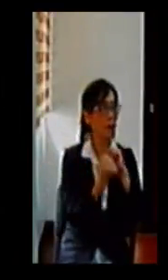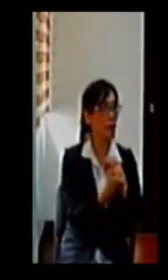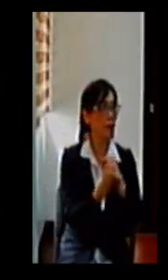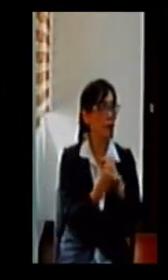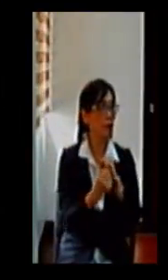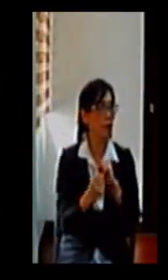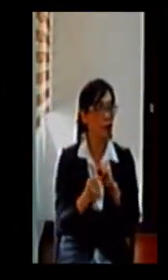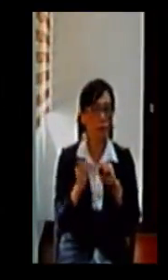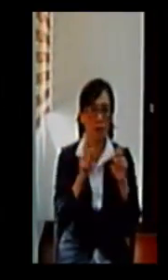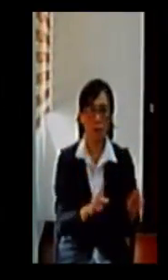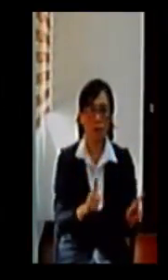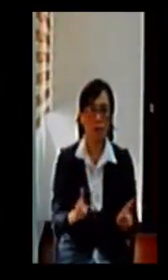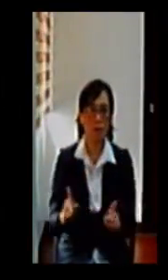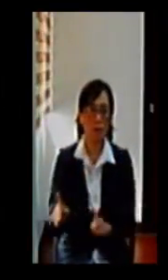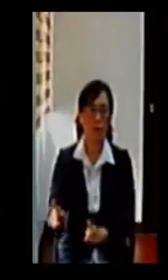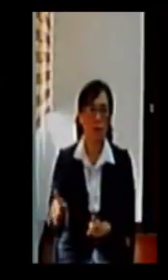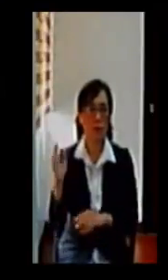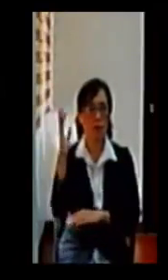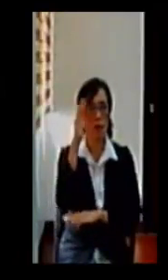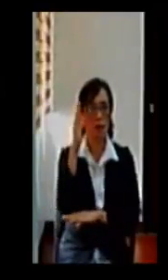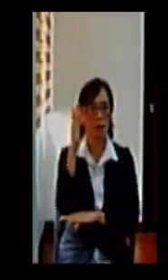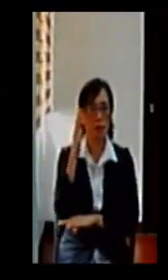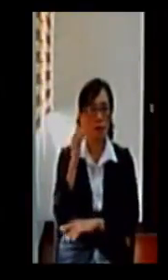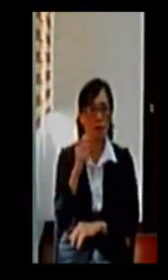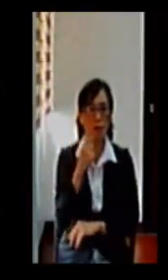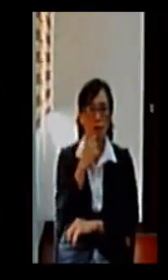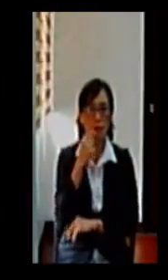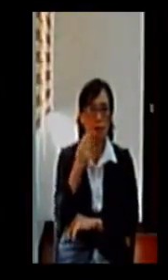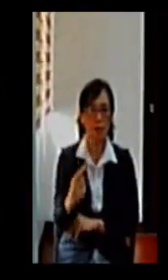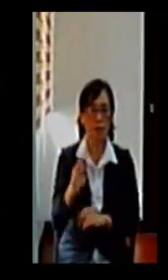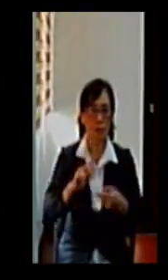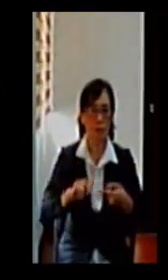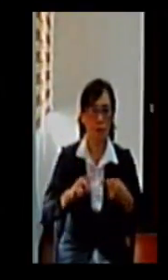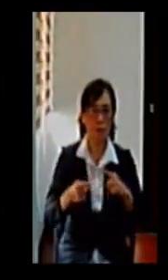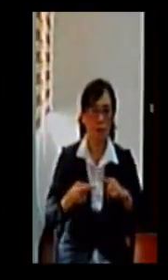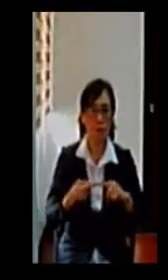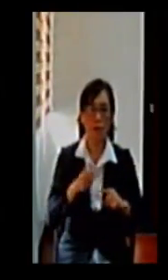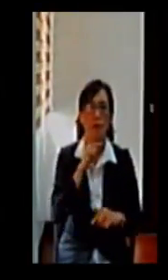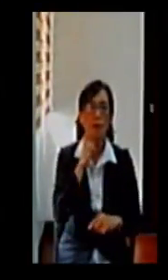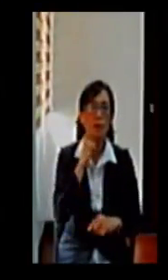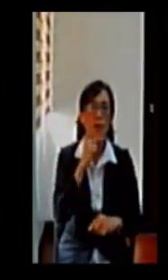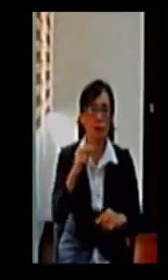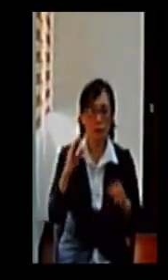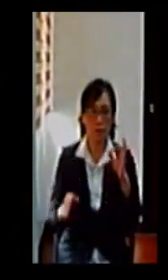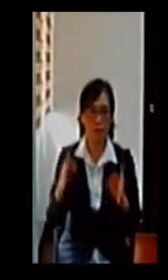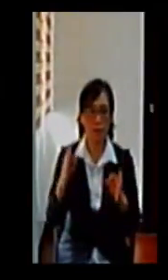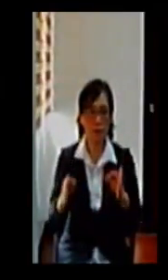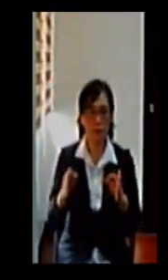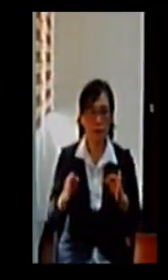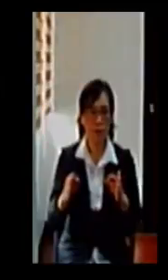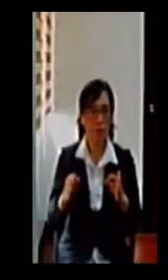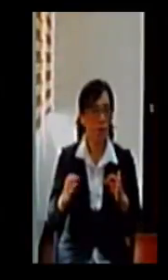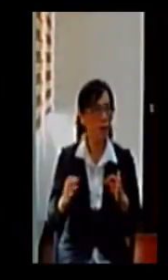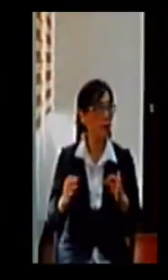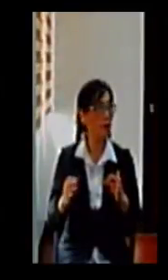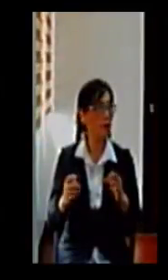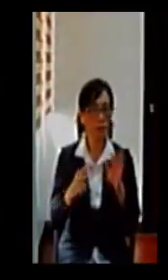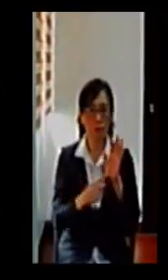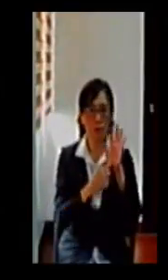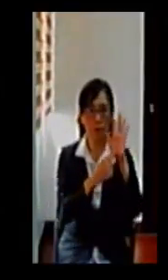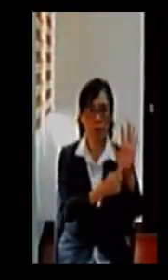we planted trees?" And I said, "My friends, I'm not here to judge you. I'm just